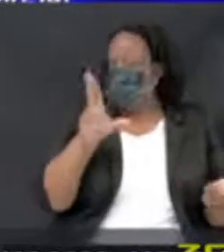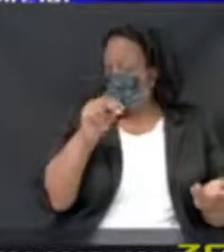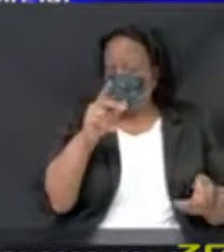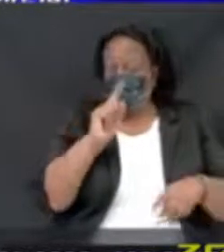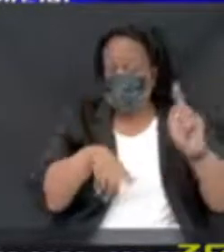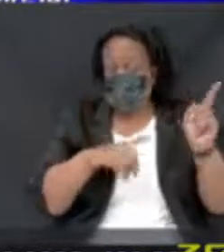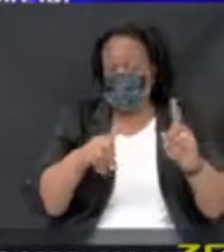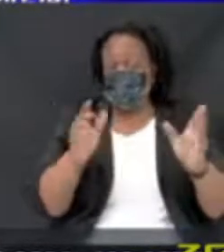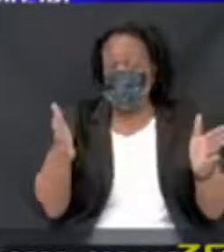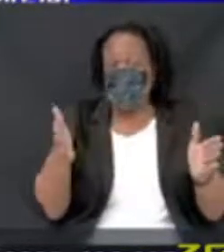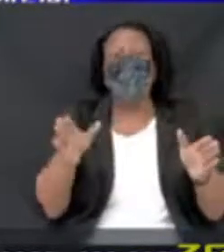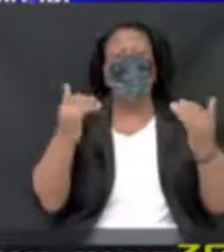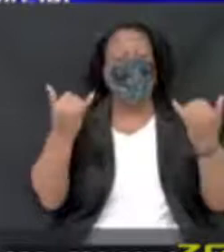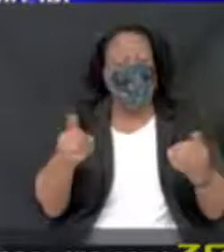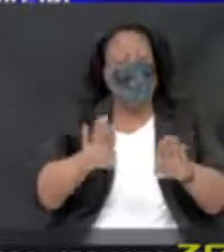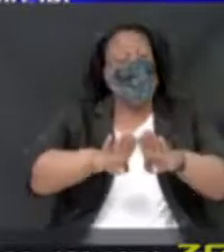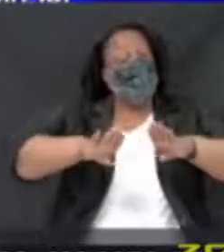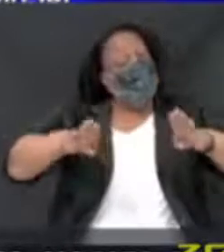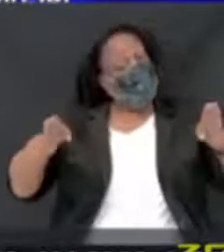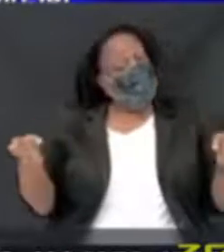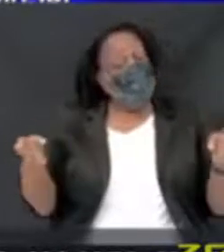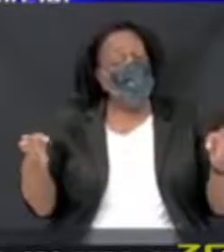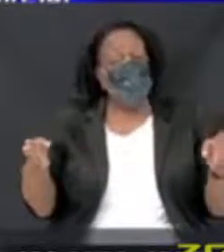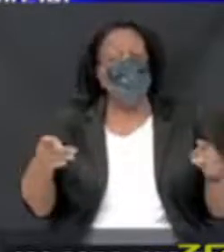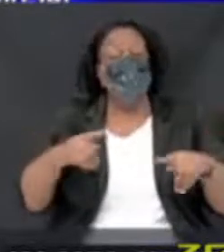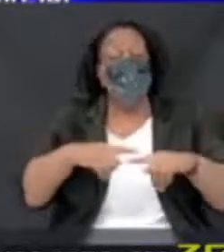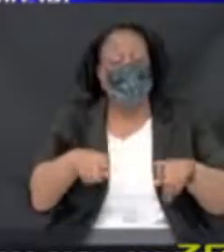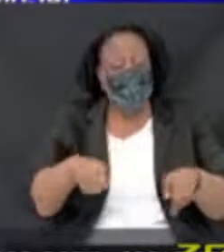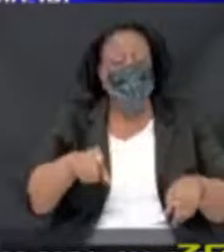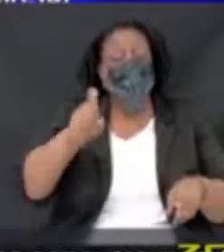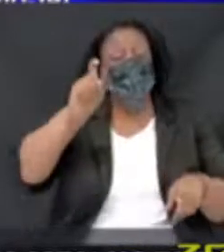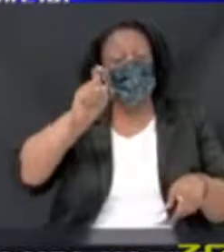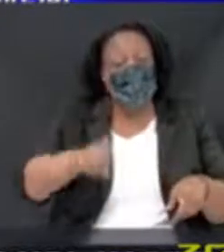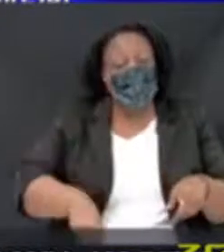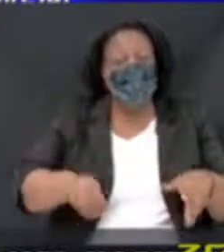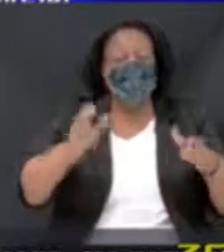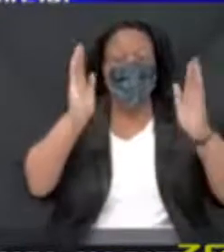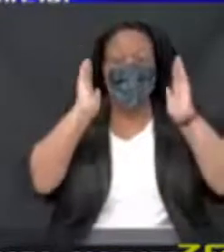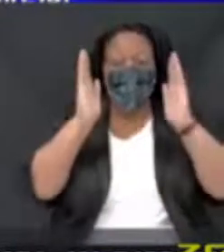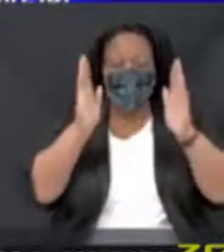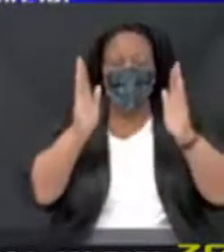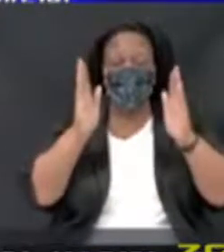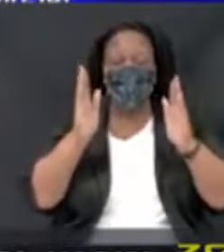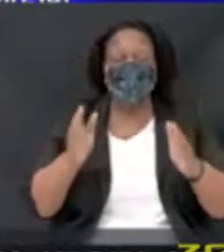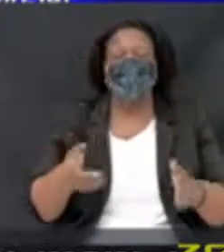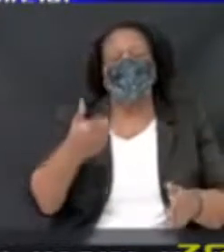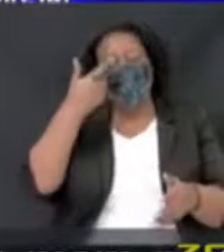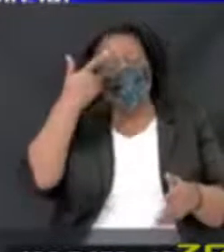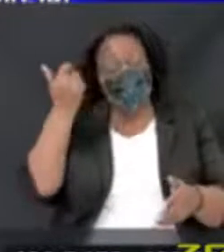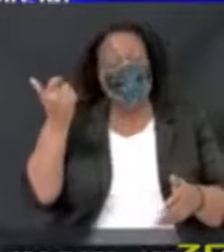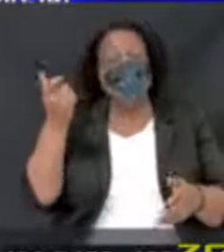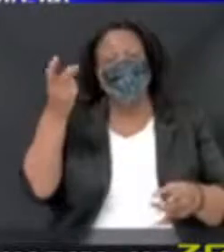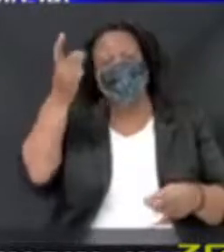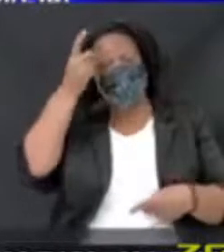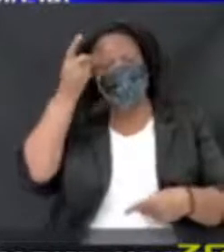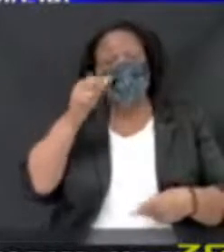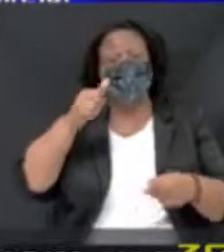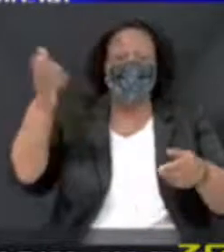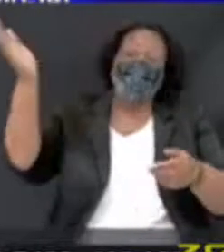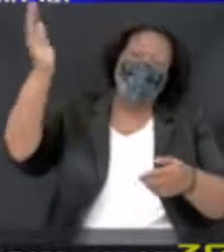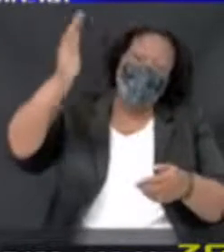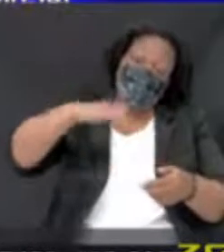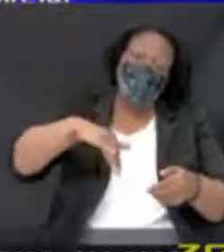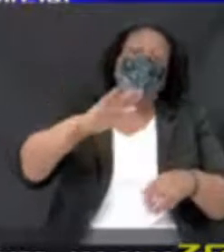are open, despite our best screening efforts, the virus will keep coming. The answer to the